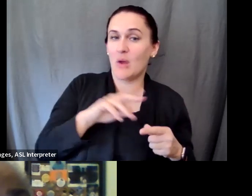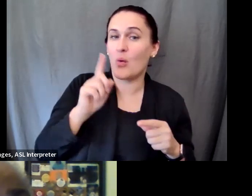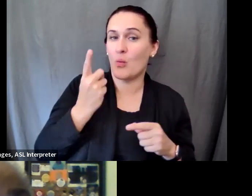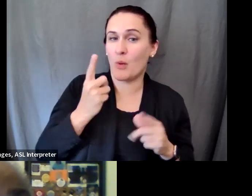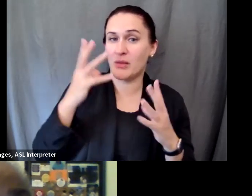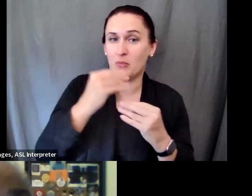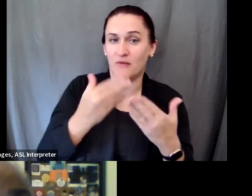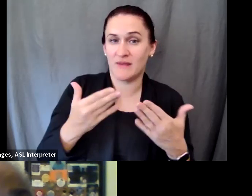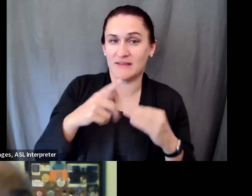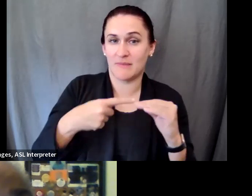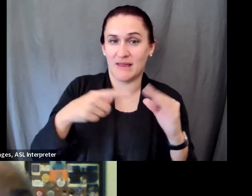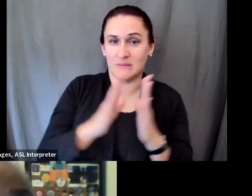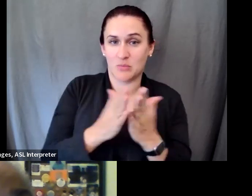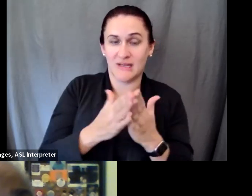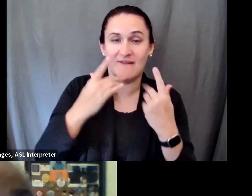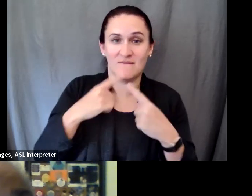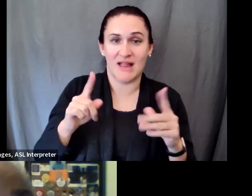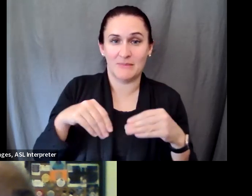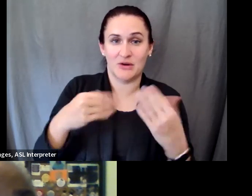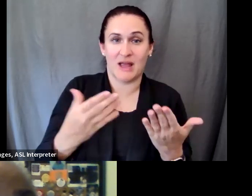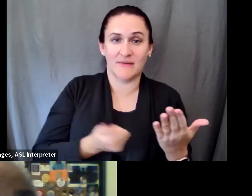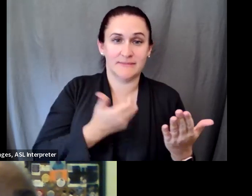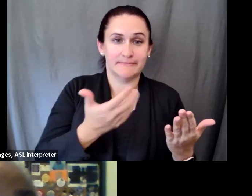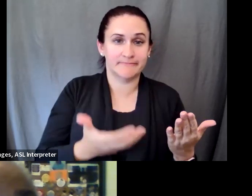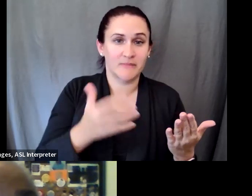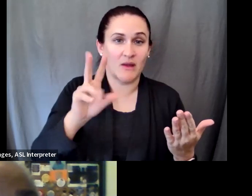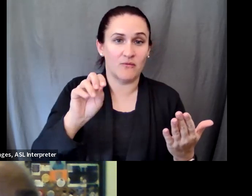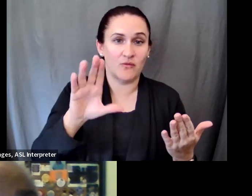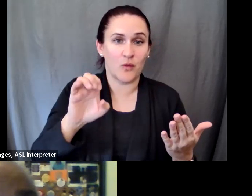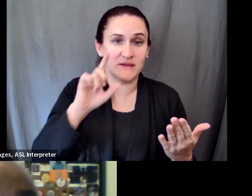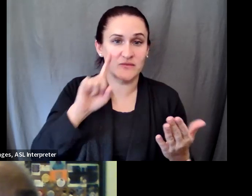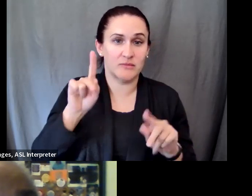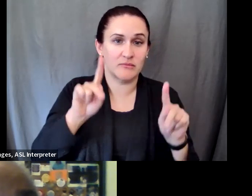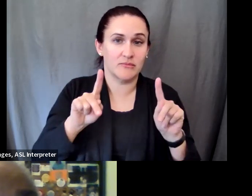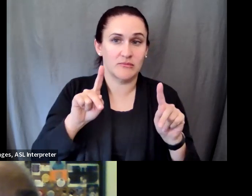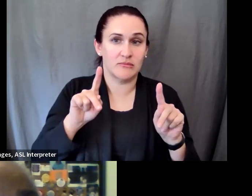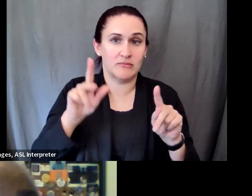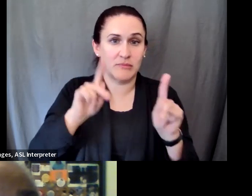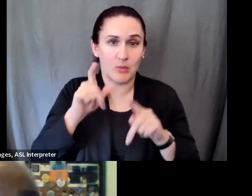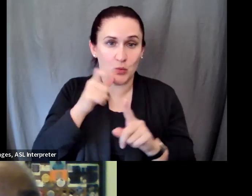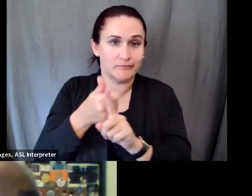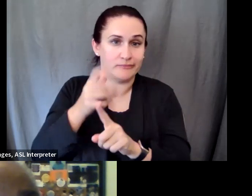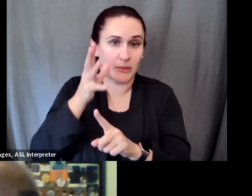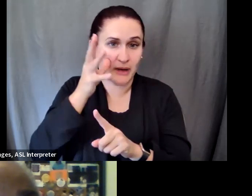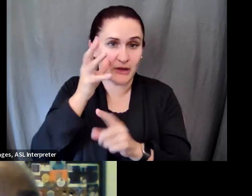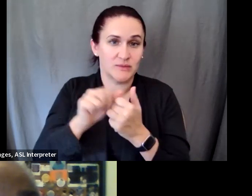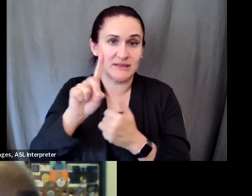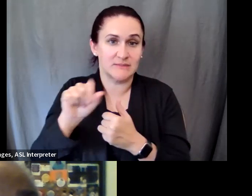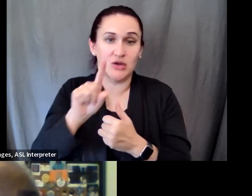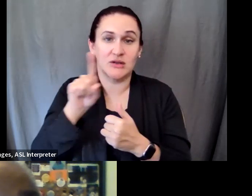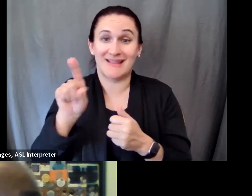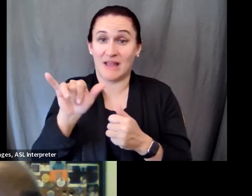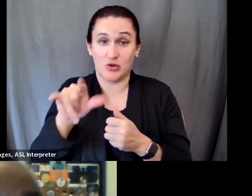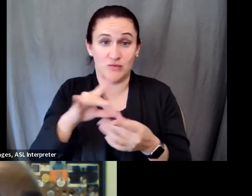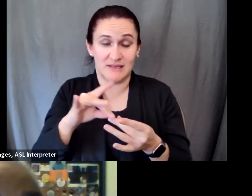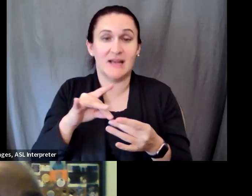it finally does give voice to parents with disabilities. And like you said, Gerry, that's incredibly rare. So we're